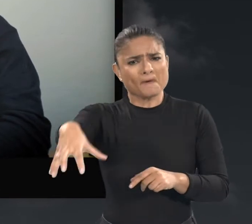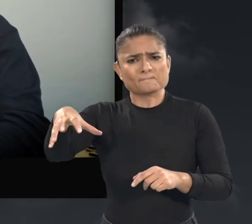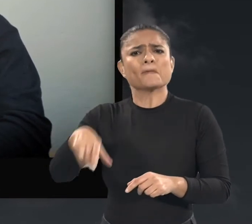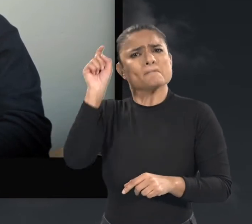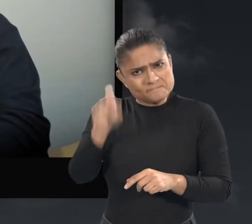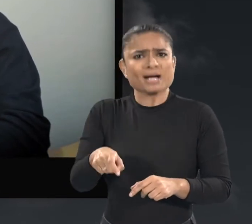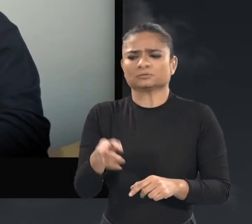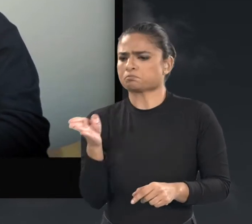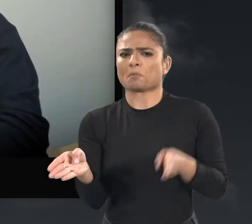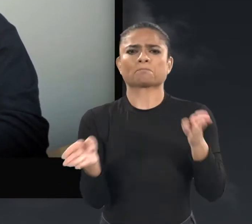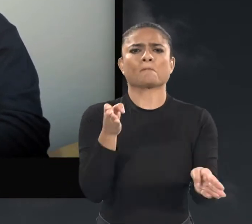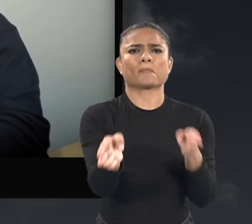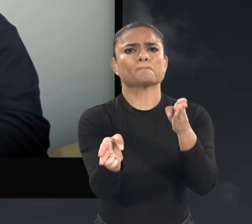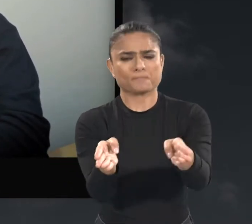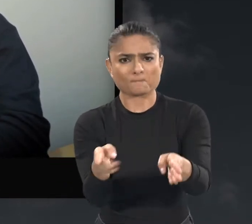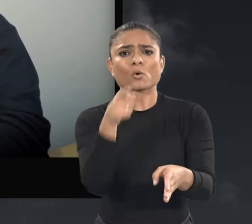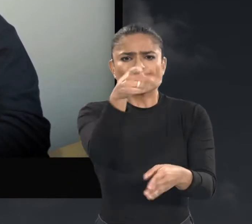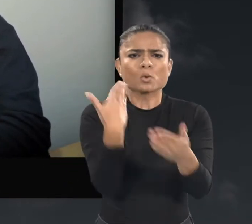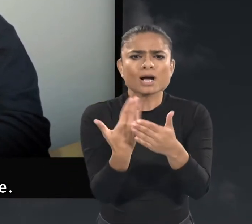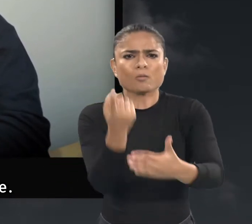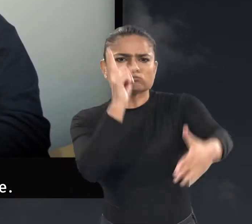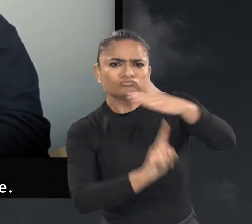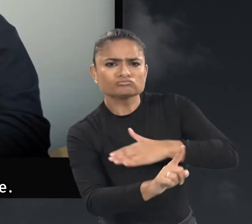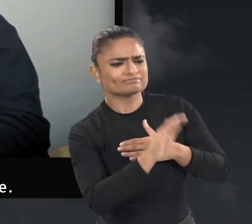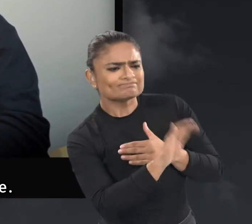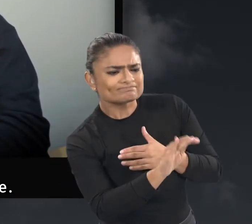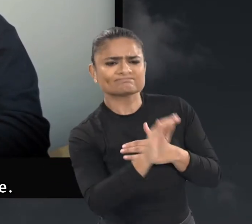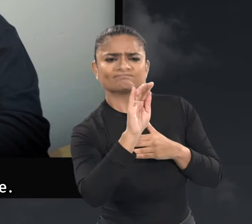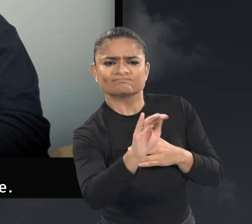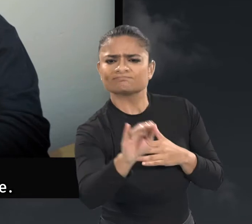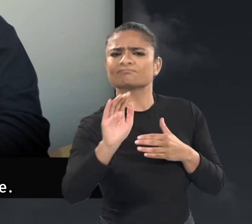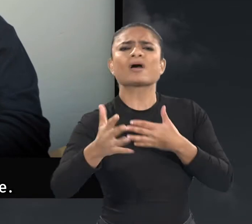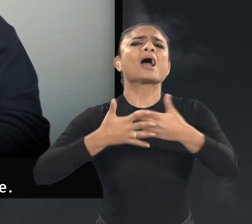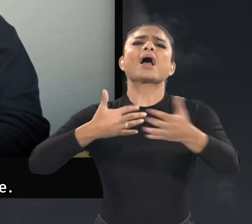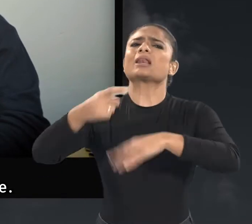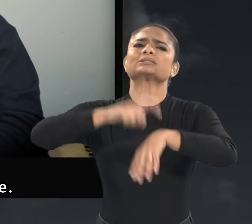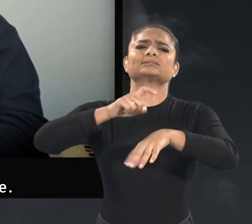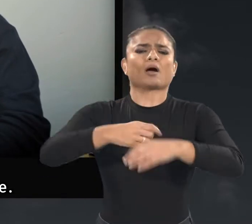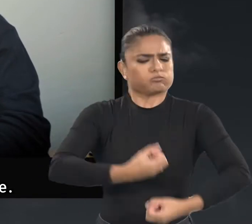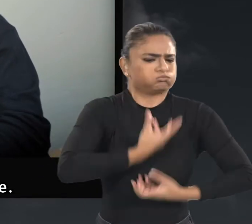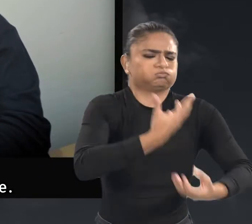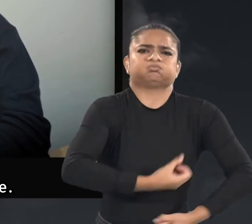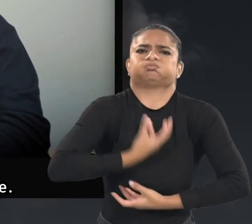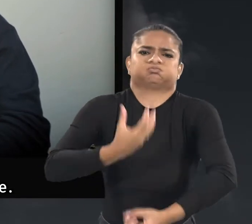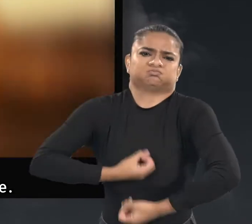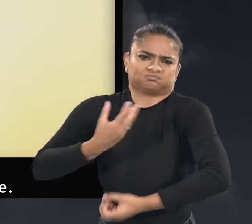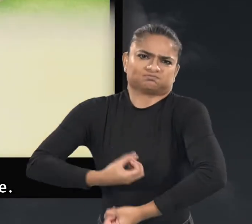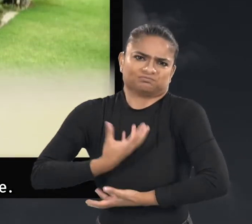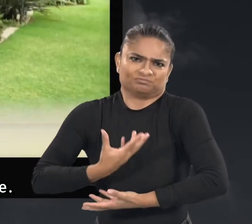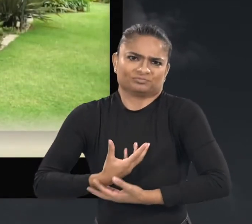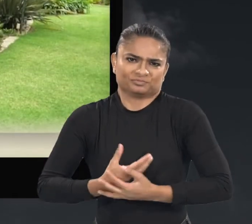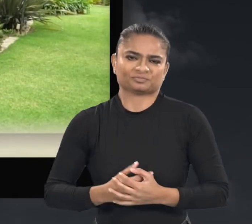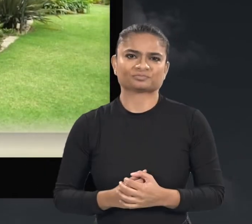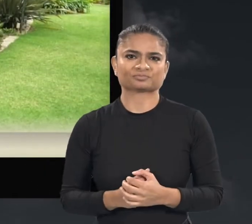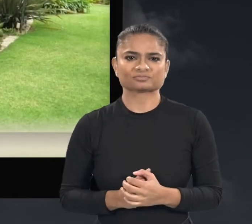have a support group in different places where people are free to come and speak about issues about